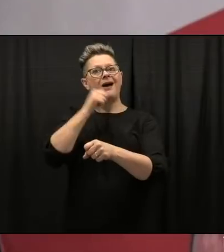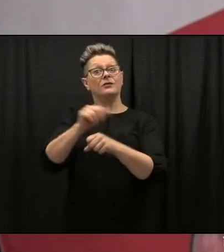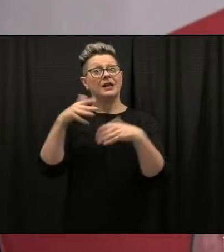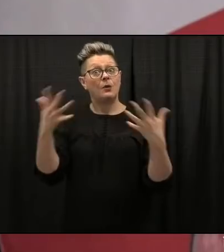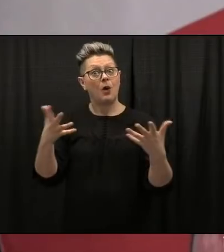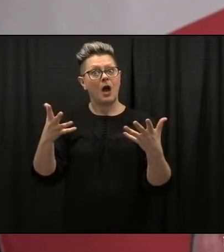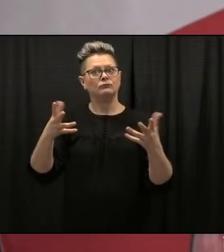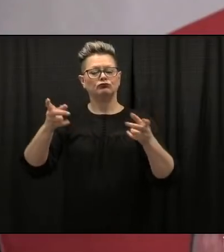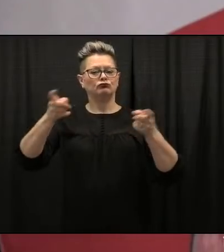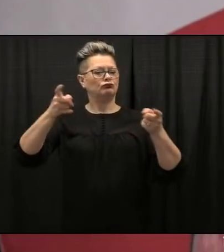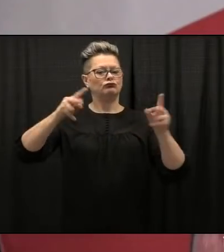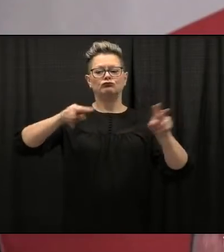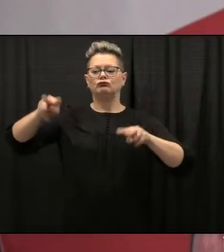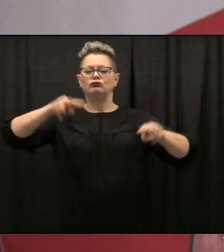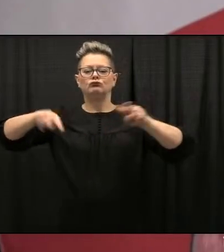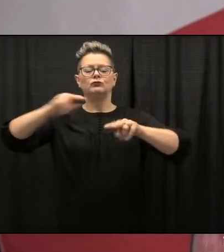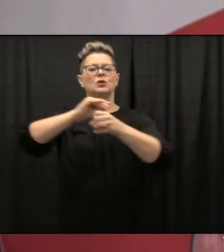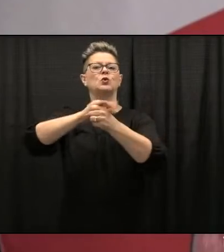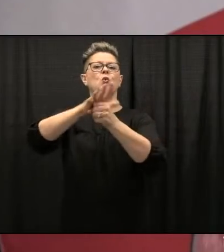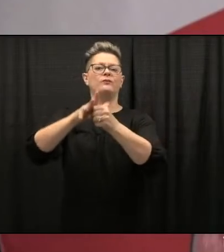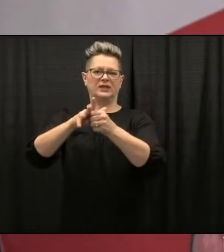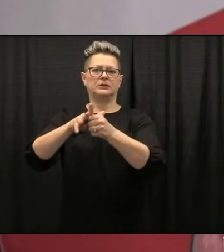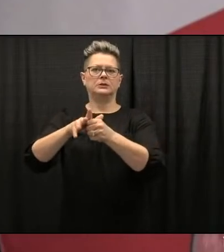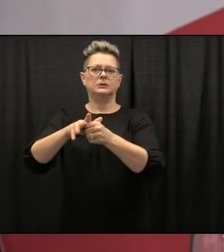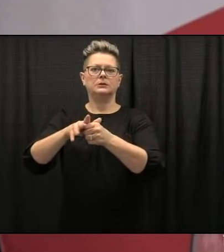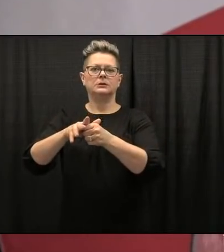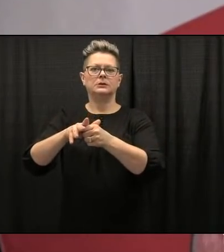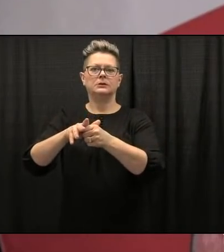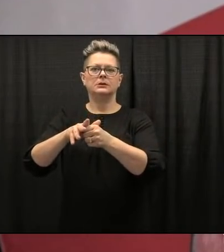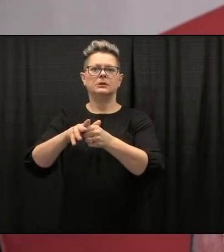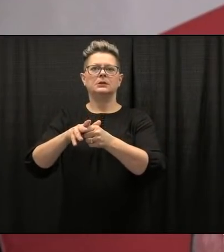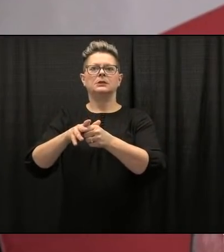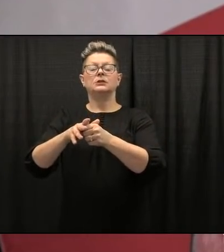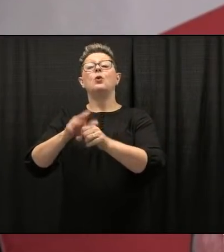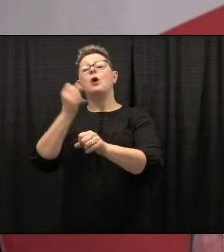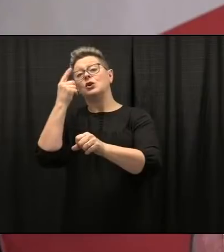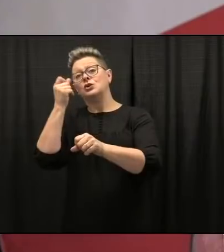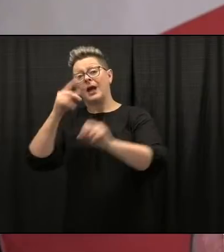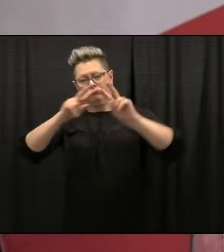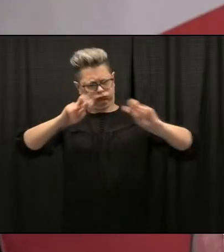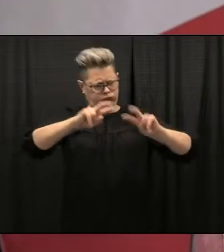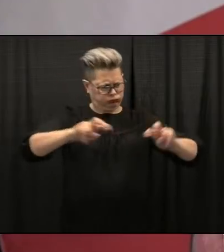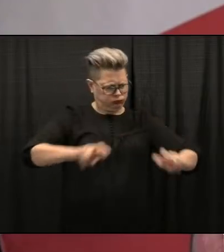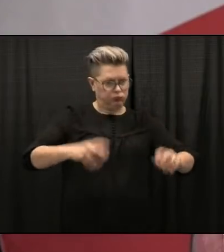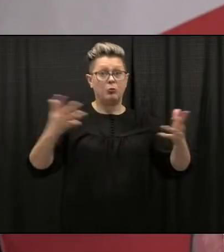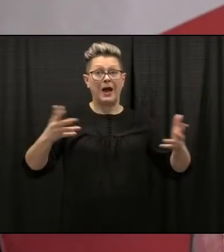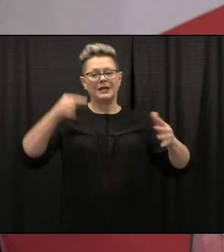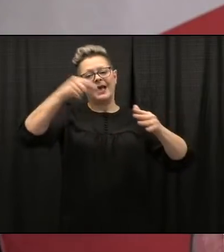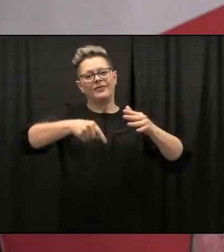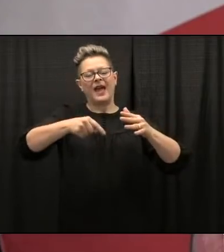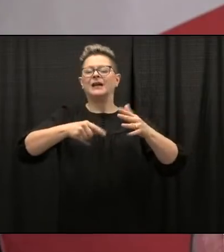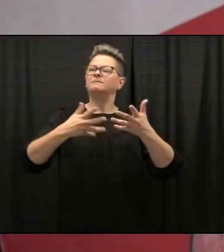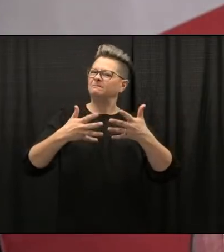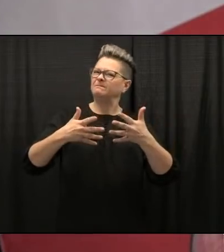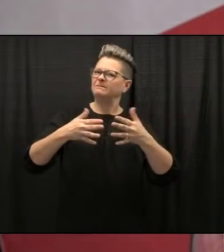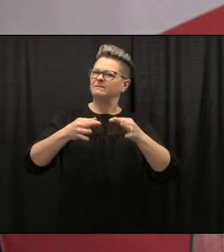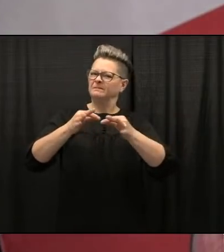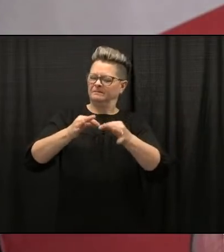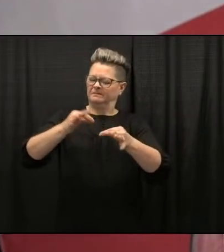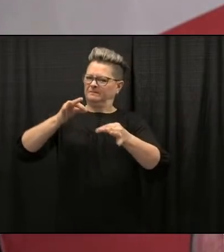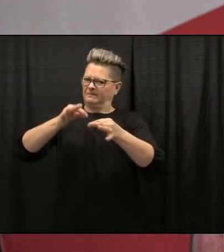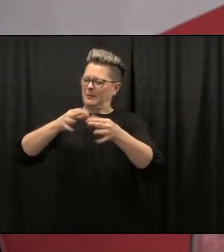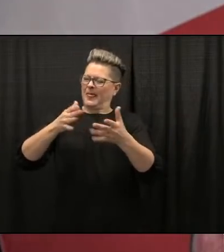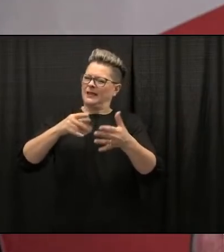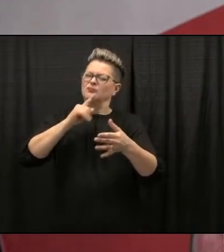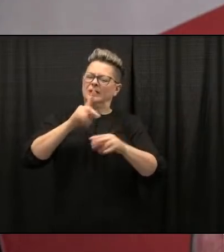fact managing the pandemic. So those kind of activities, while important, have been slowed down as we negotiate Omicron particularly.